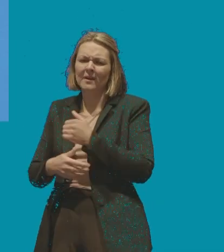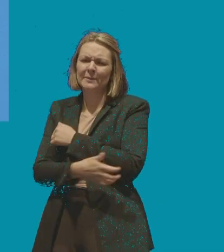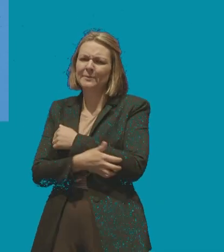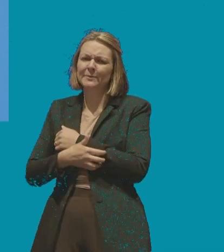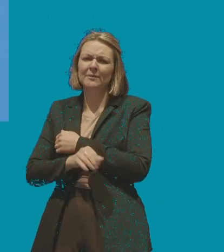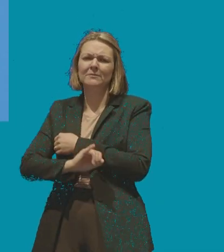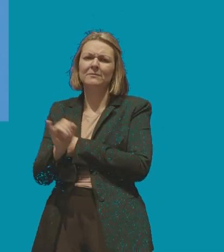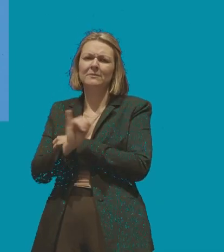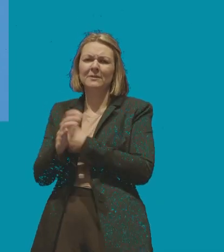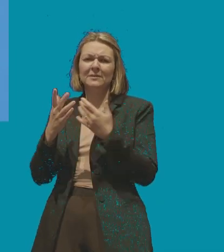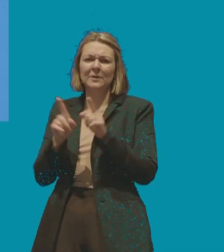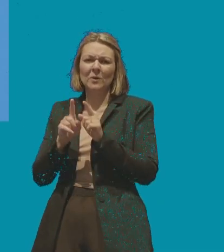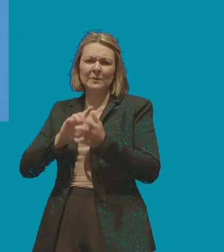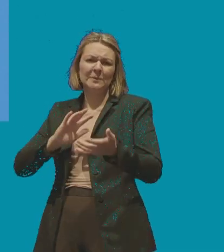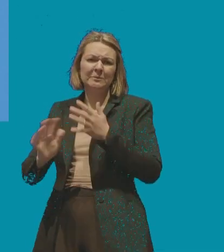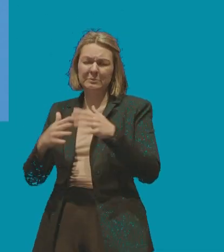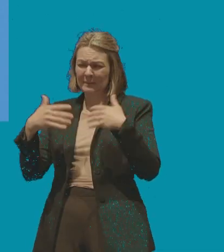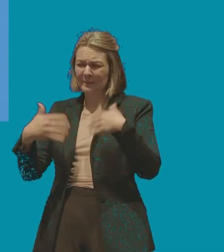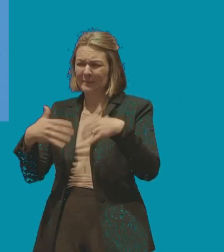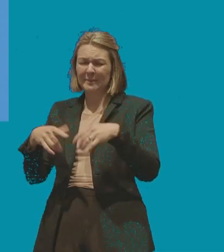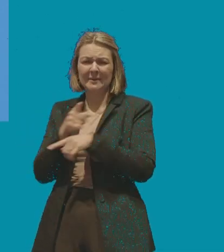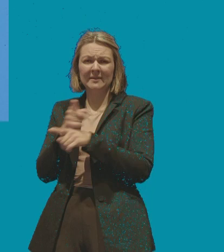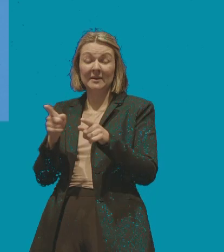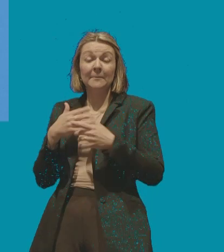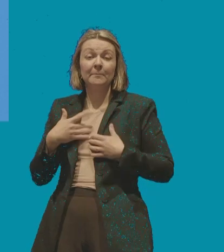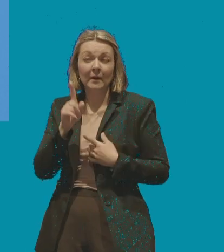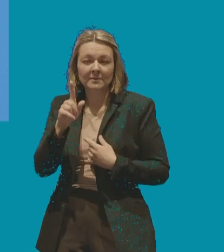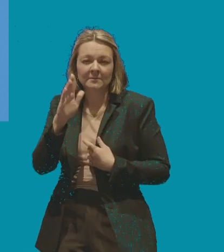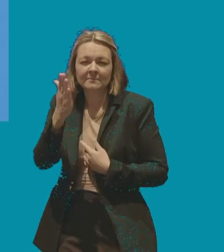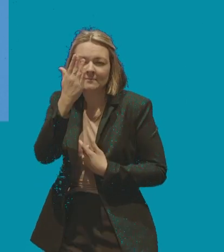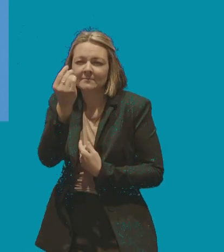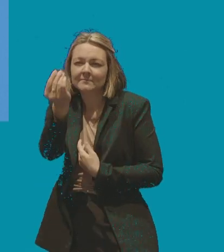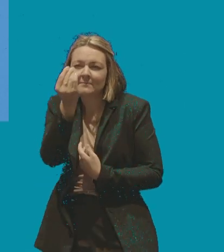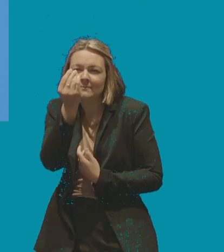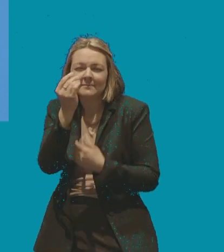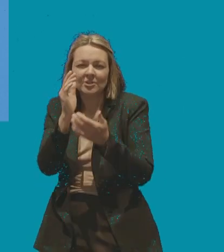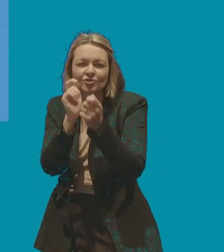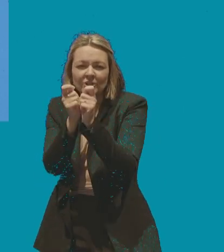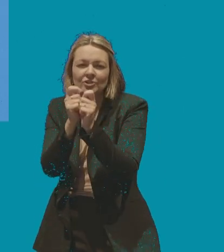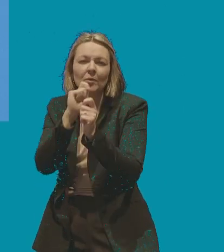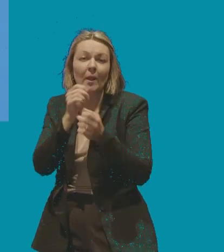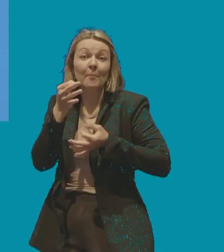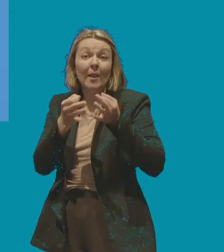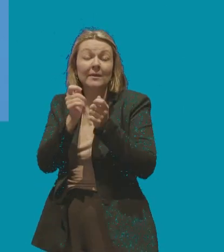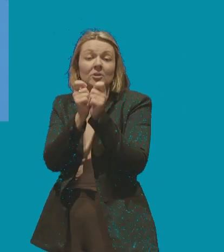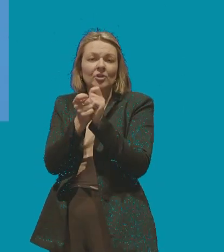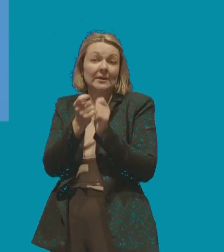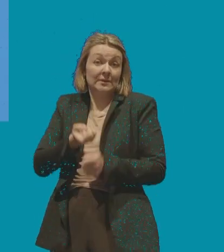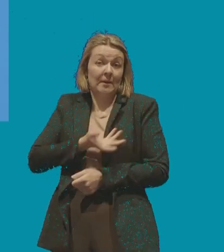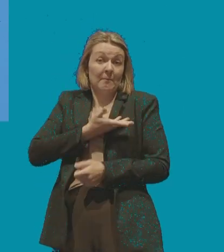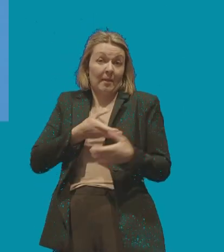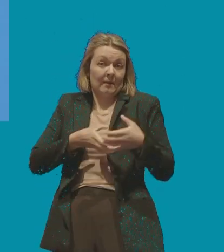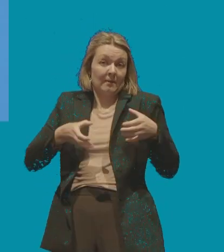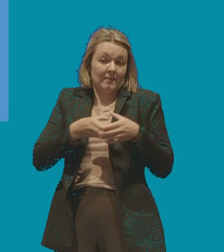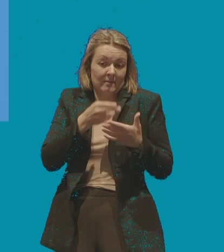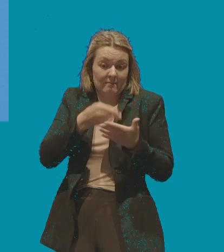also very hopeful times as well, because change is within our grasp. Not just political change at the election and at the ballot